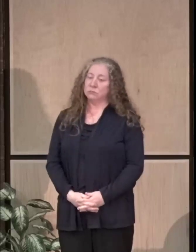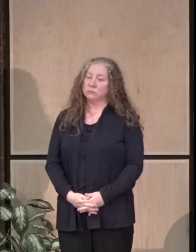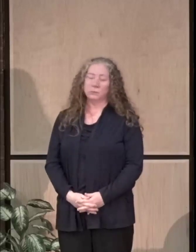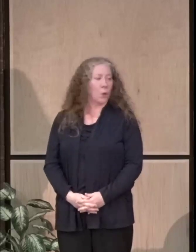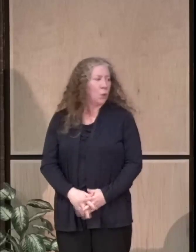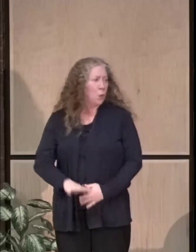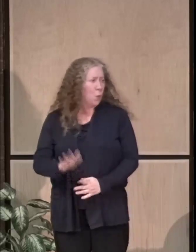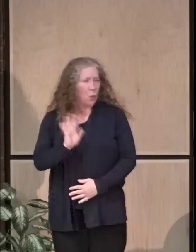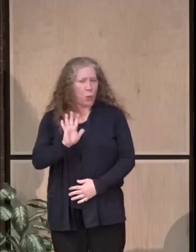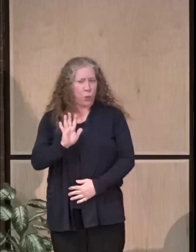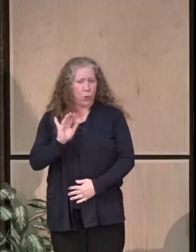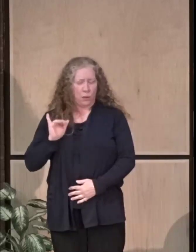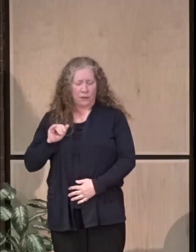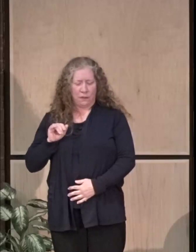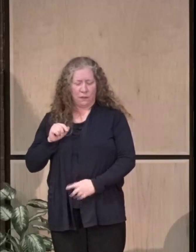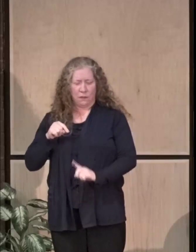No, this is not from